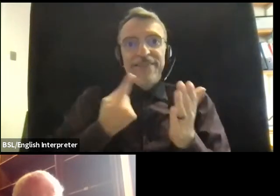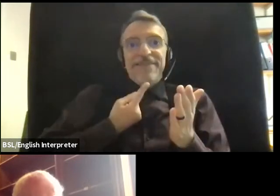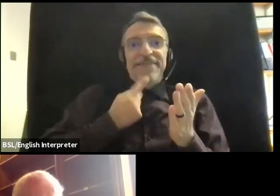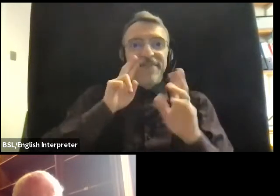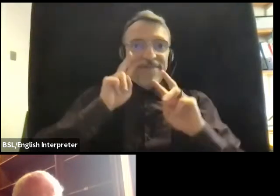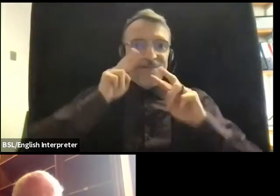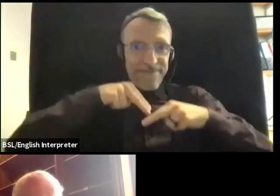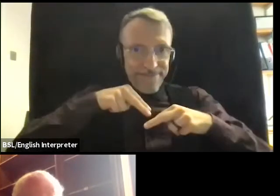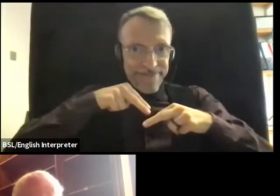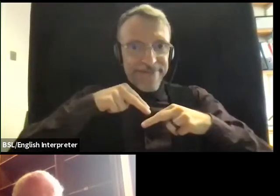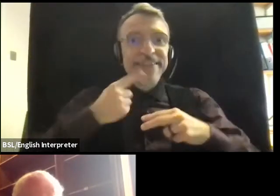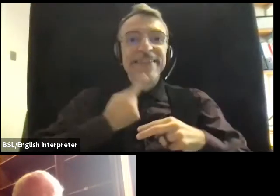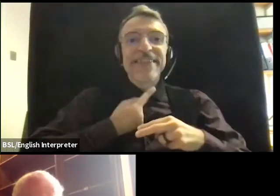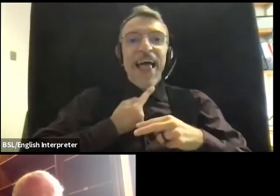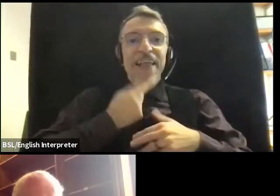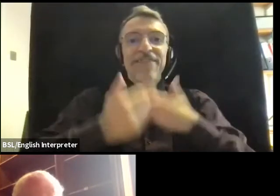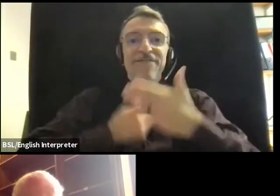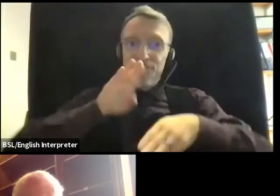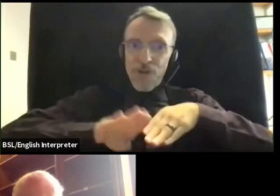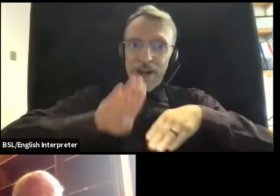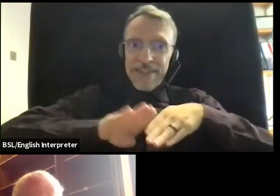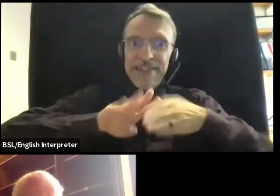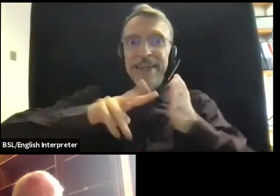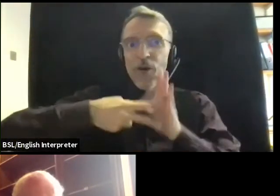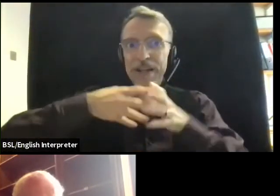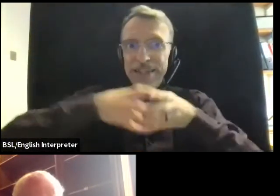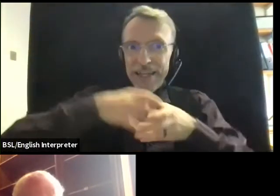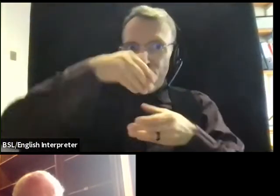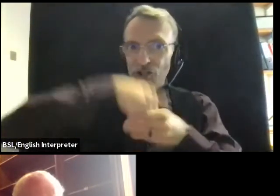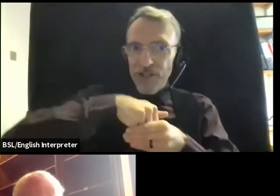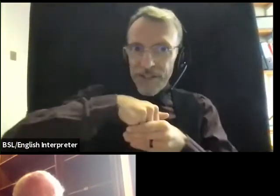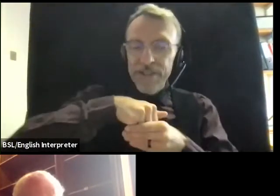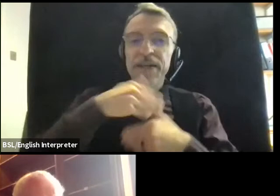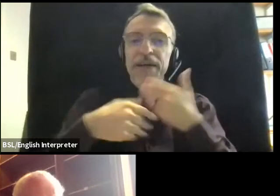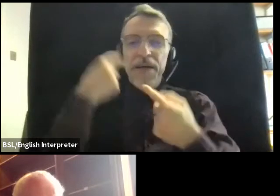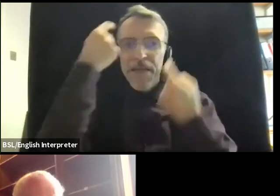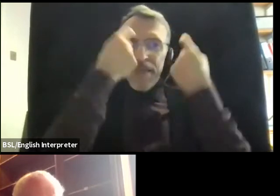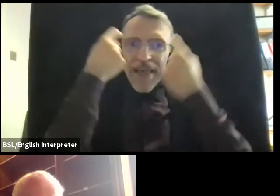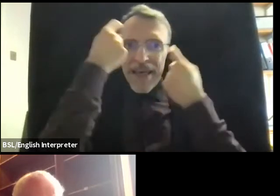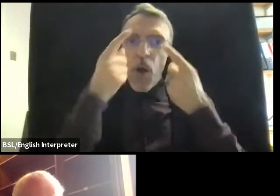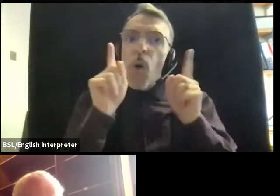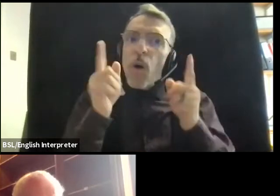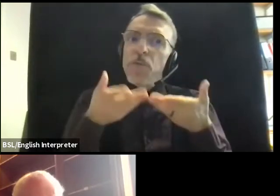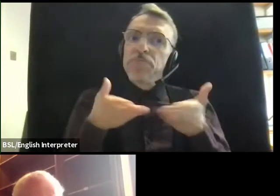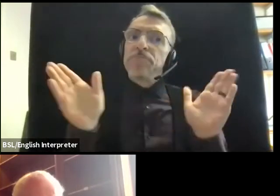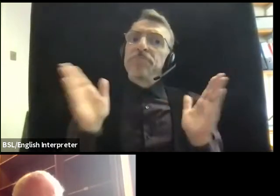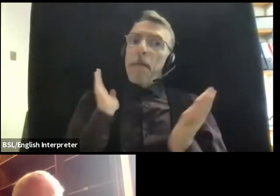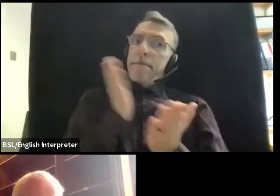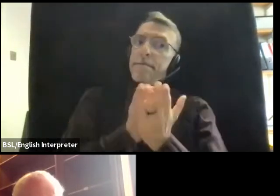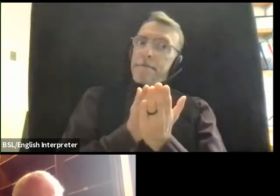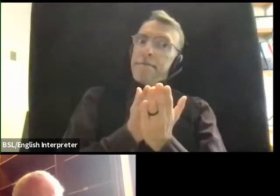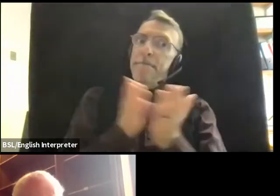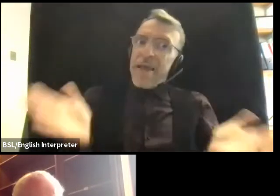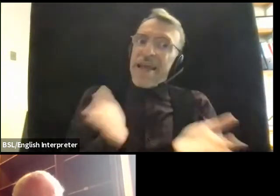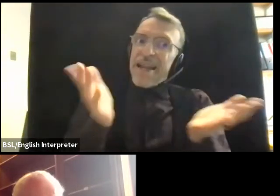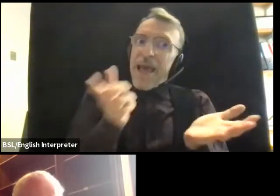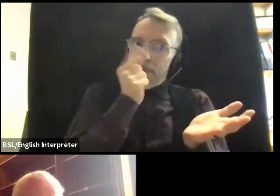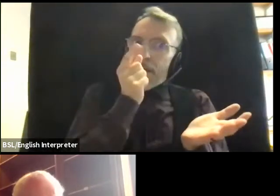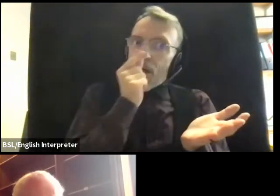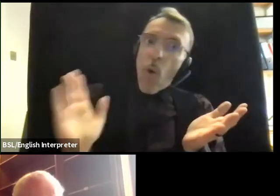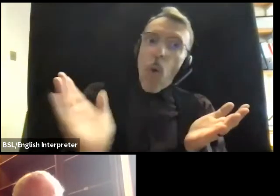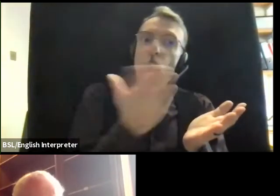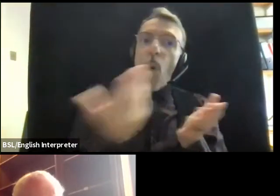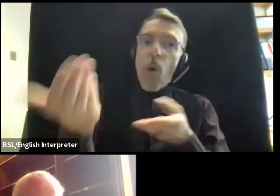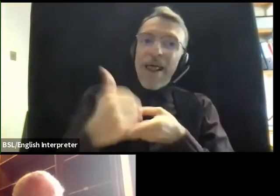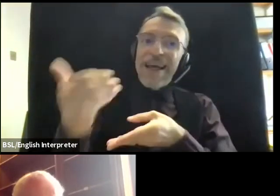at our own practices organizationally and thinking, to what extent are we truly being enabling to all? To